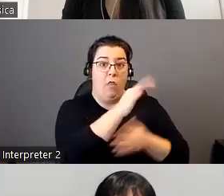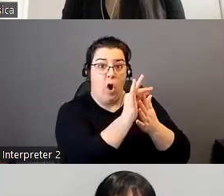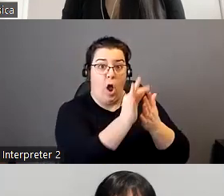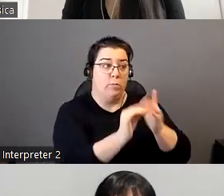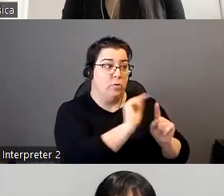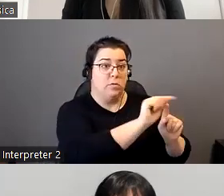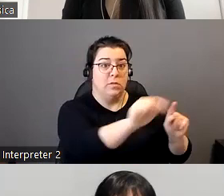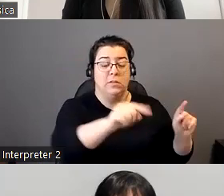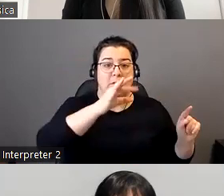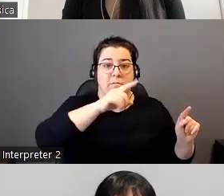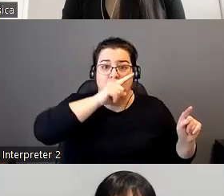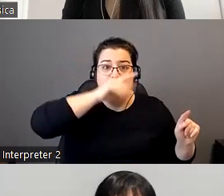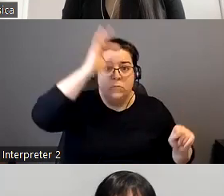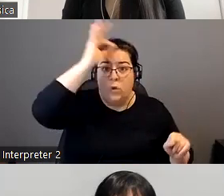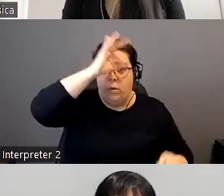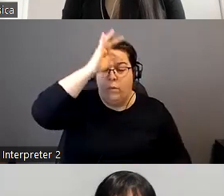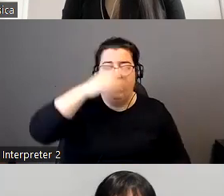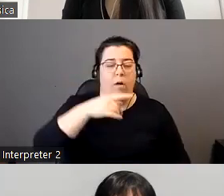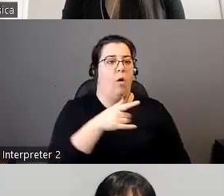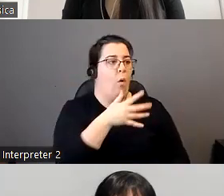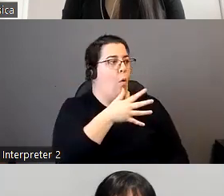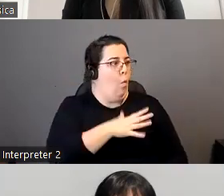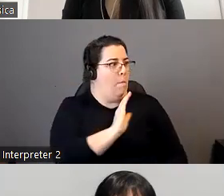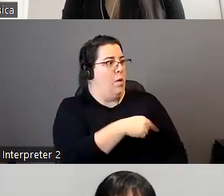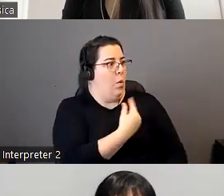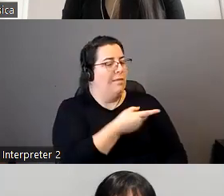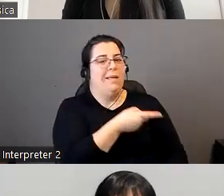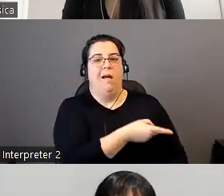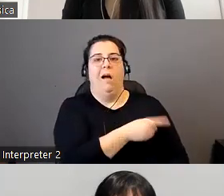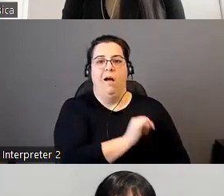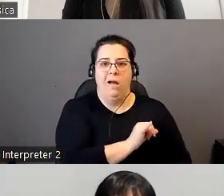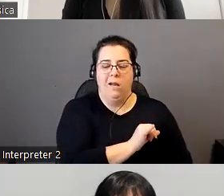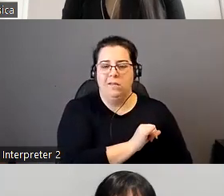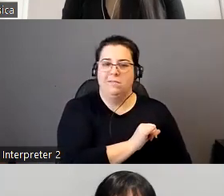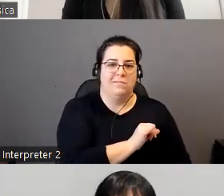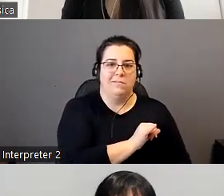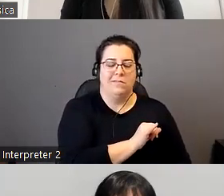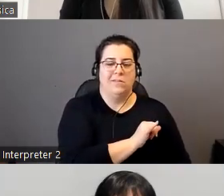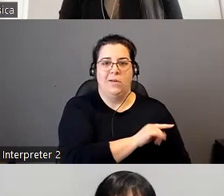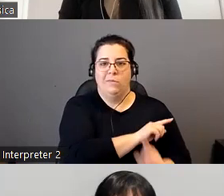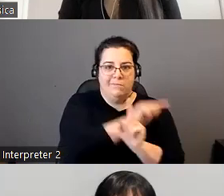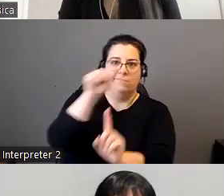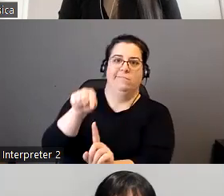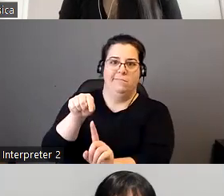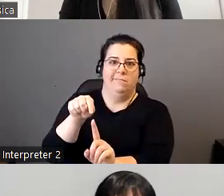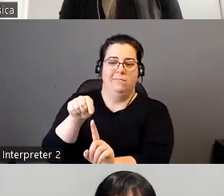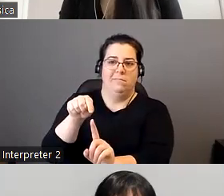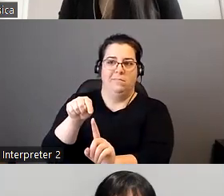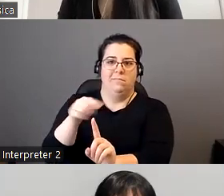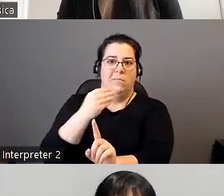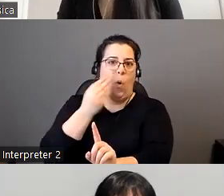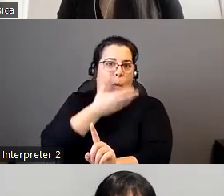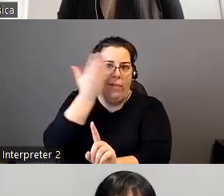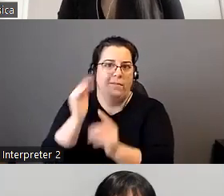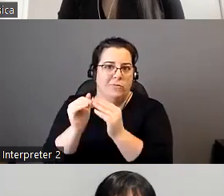existence of the women specific shelter for a situation of family violence or IPV. So they do